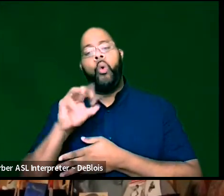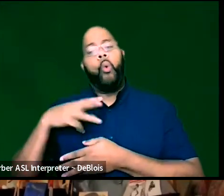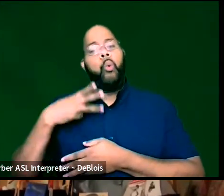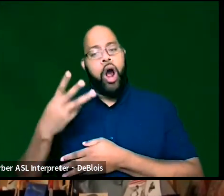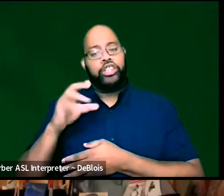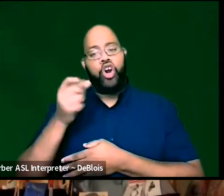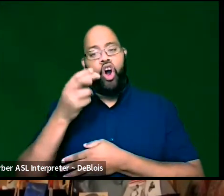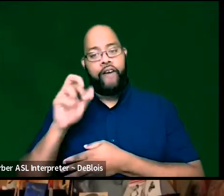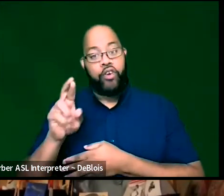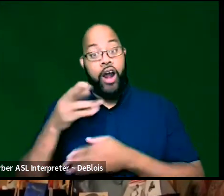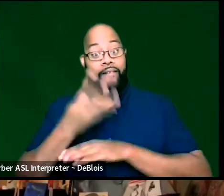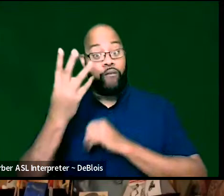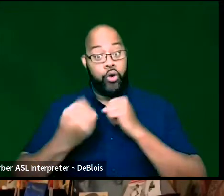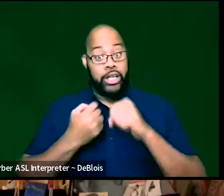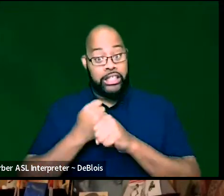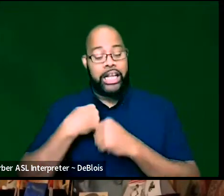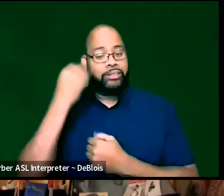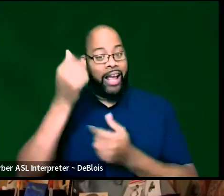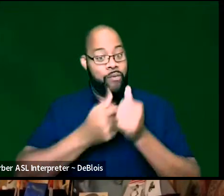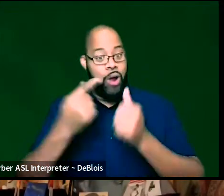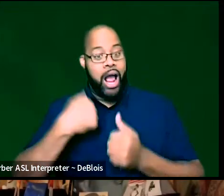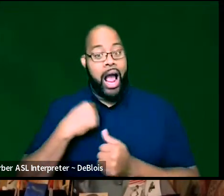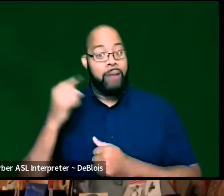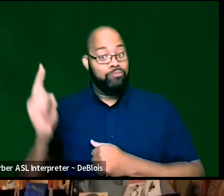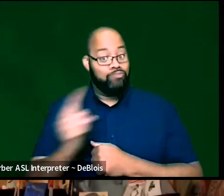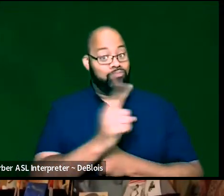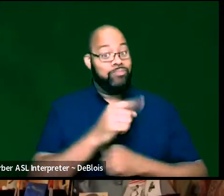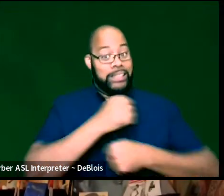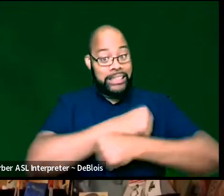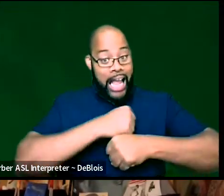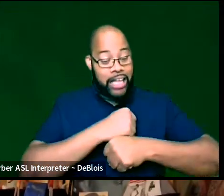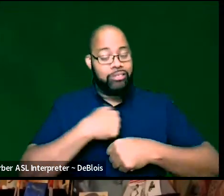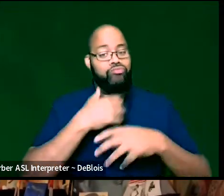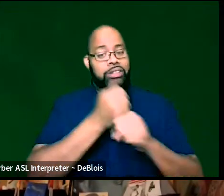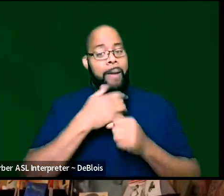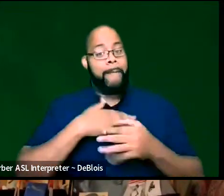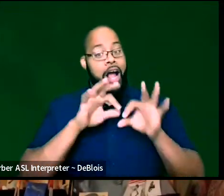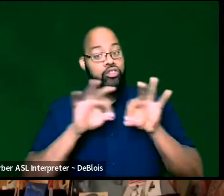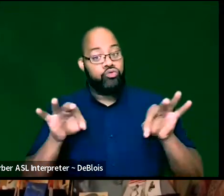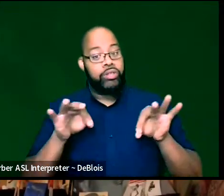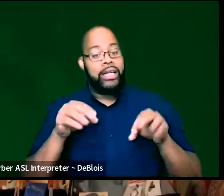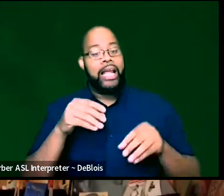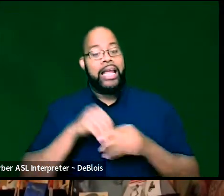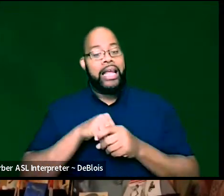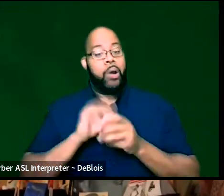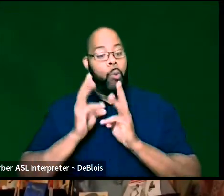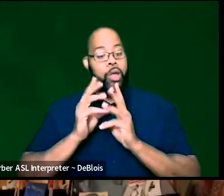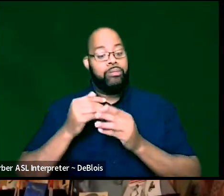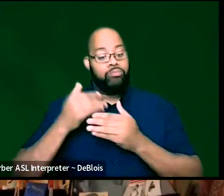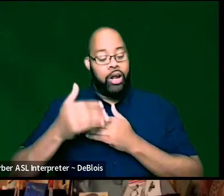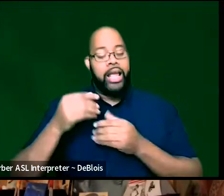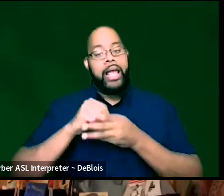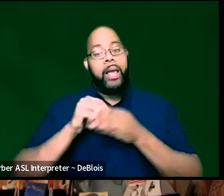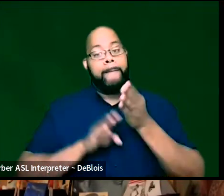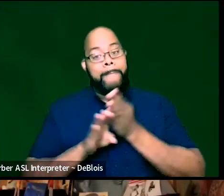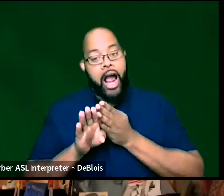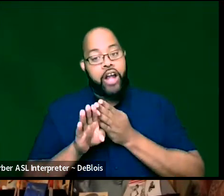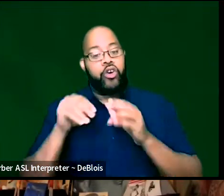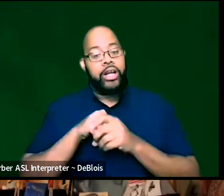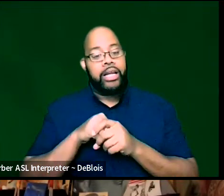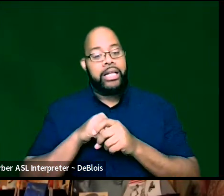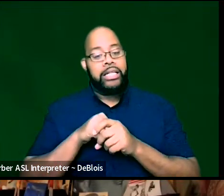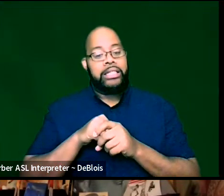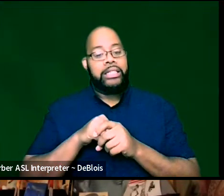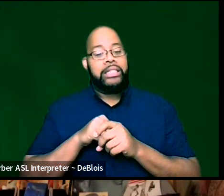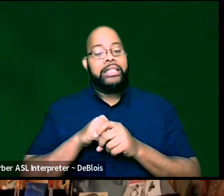after 4 years, I tell everyone, I walked across the stage. I received my degree in meteorology with a minor in